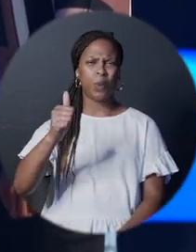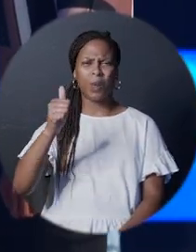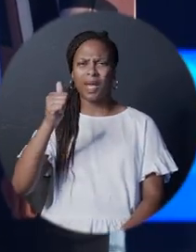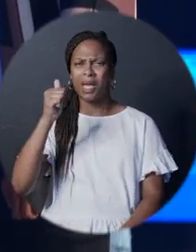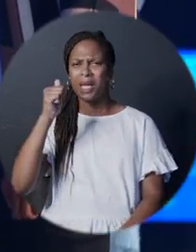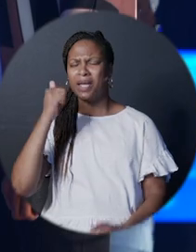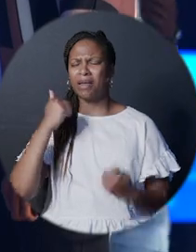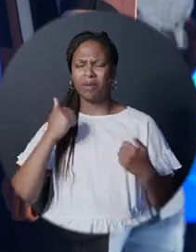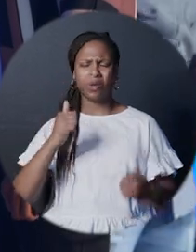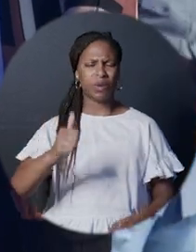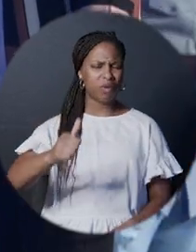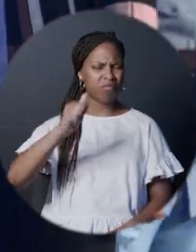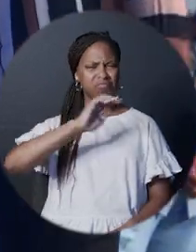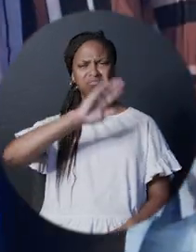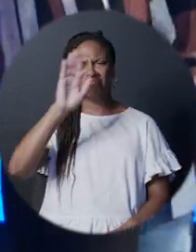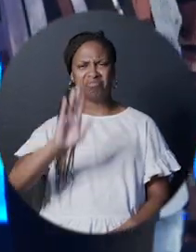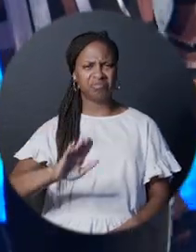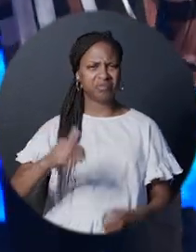'Cause